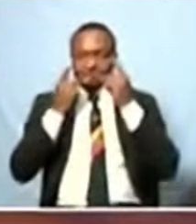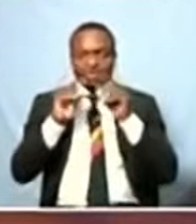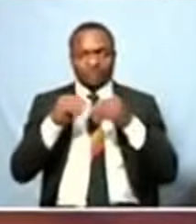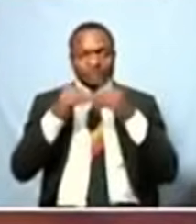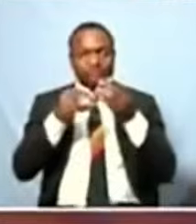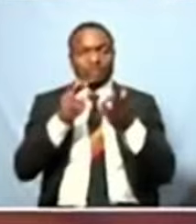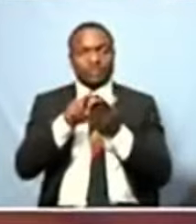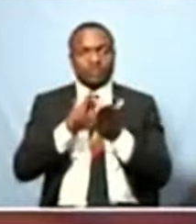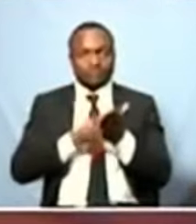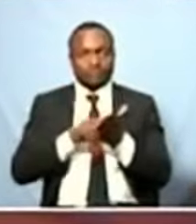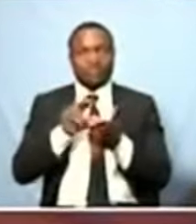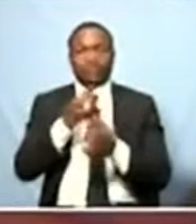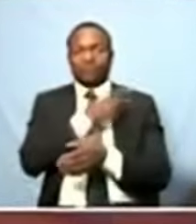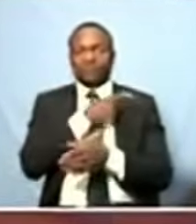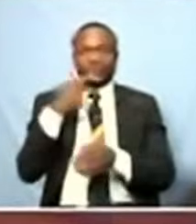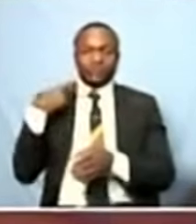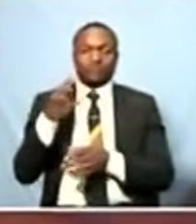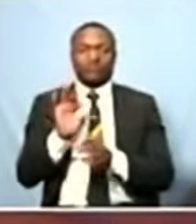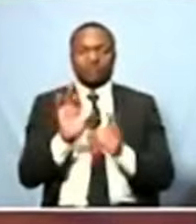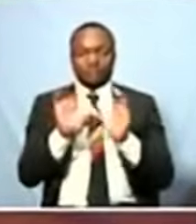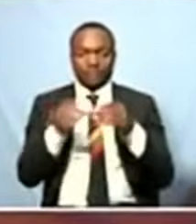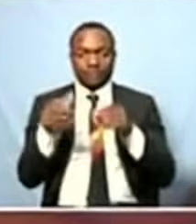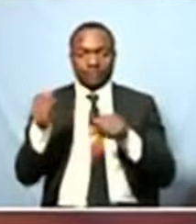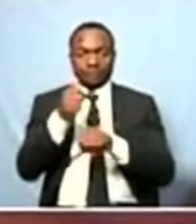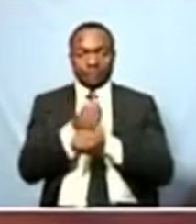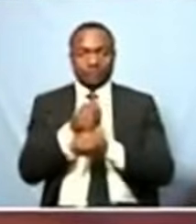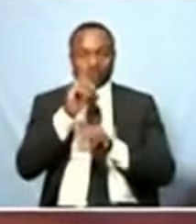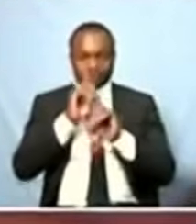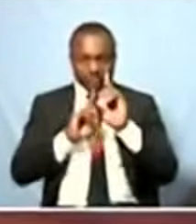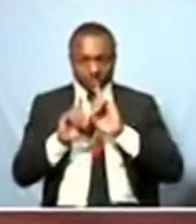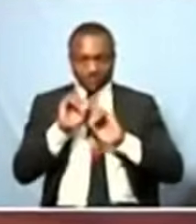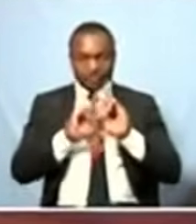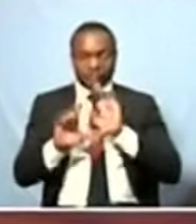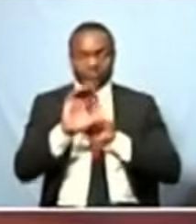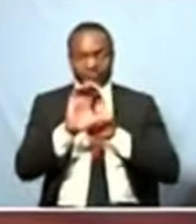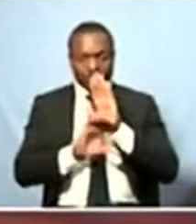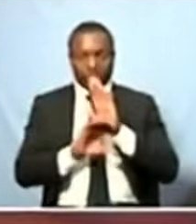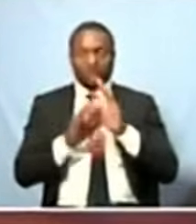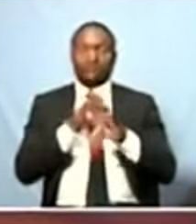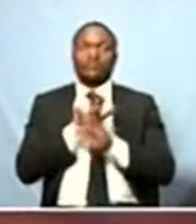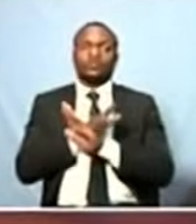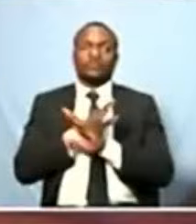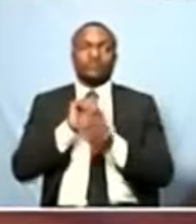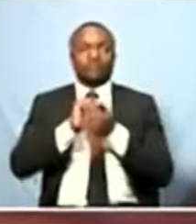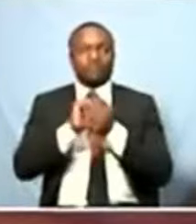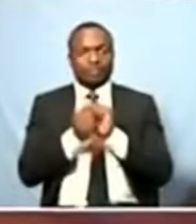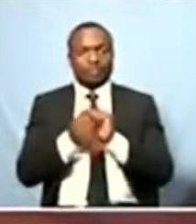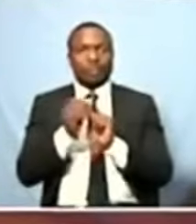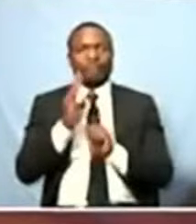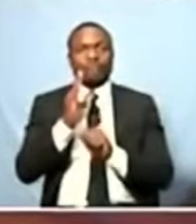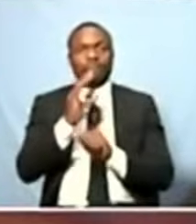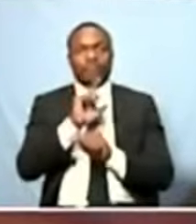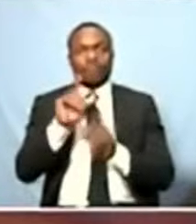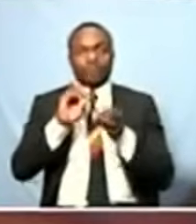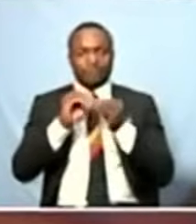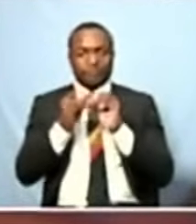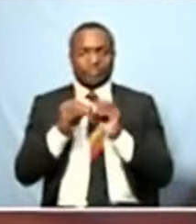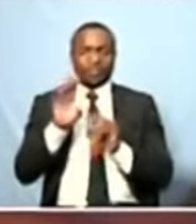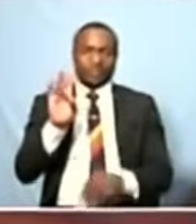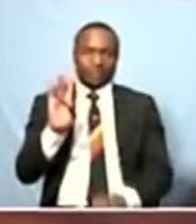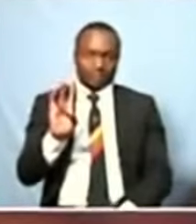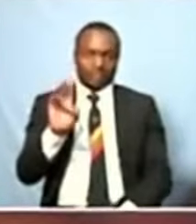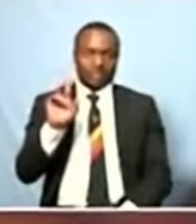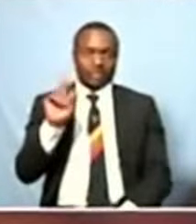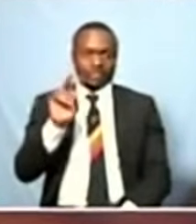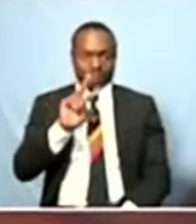Parliamentary Select Committee that was appointed to scrutinize the Constitution of Zambia Amendment Bill, National Assembly Bill number 7